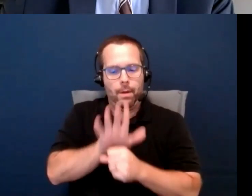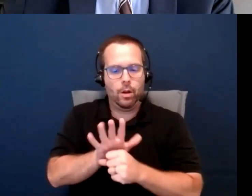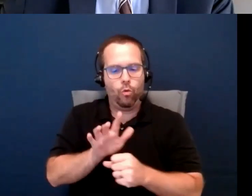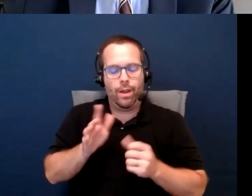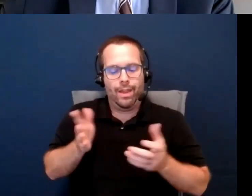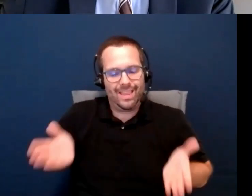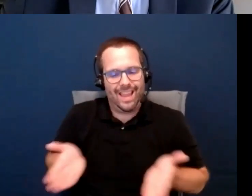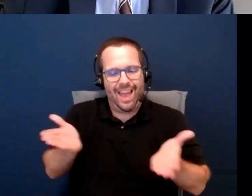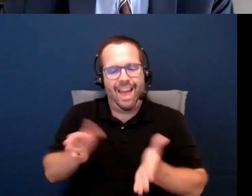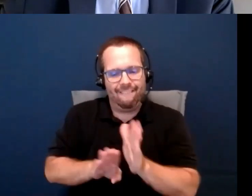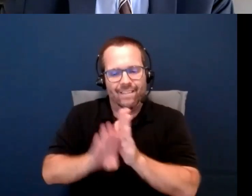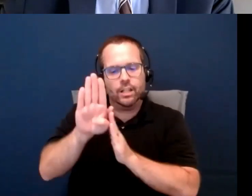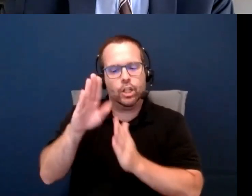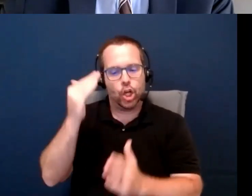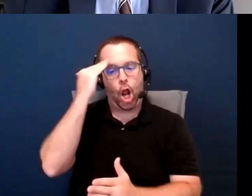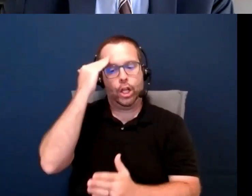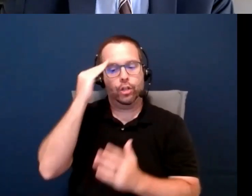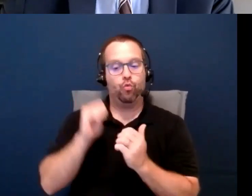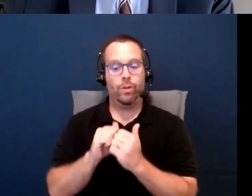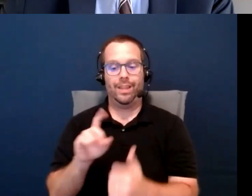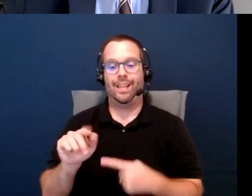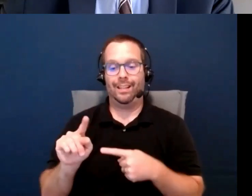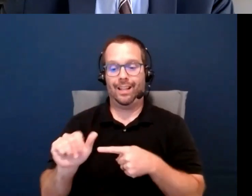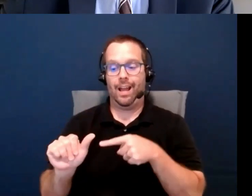data that can be